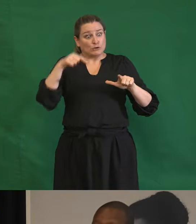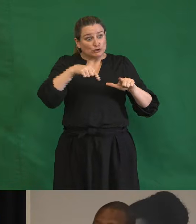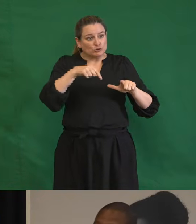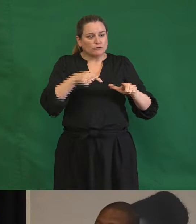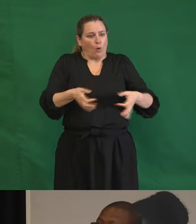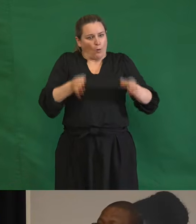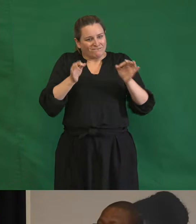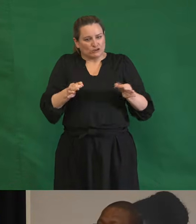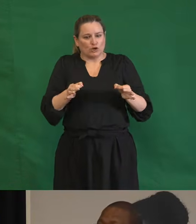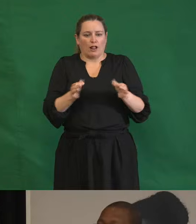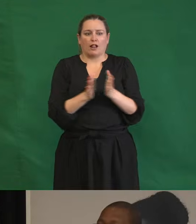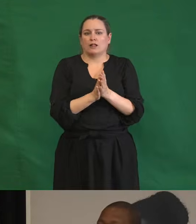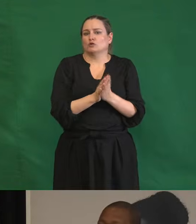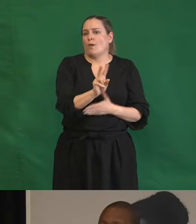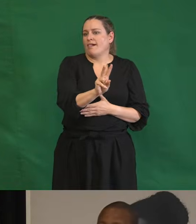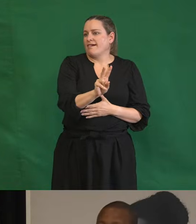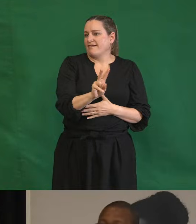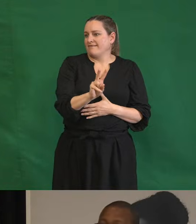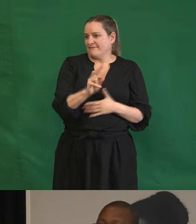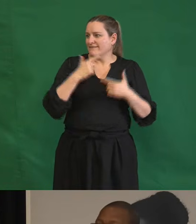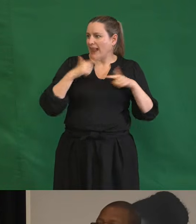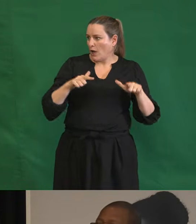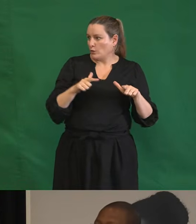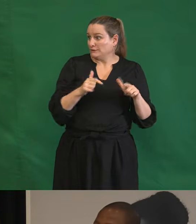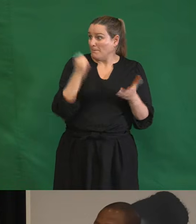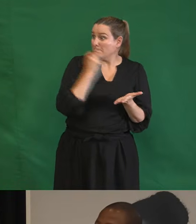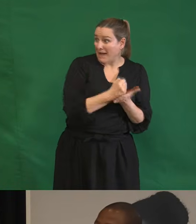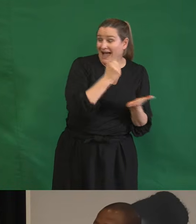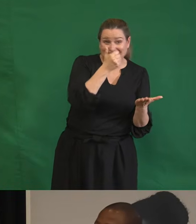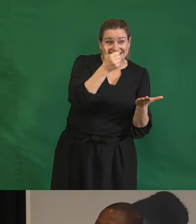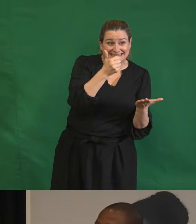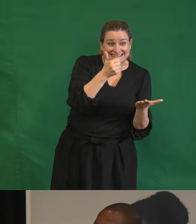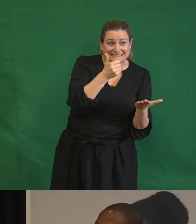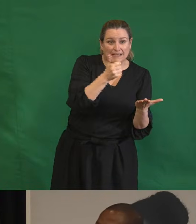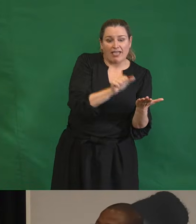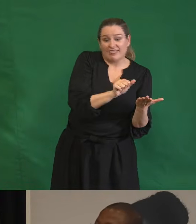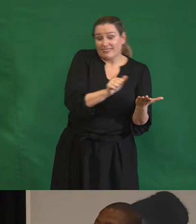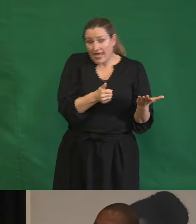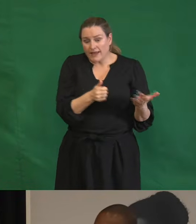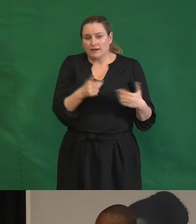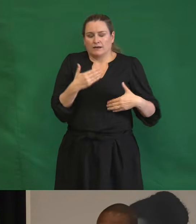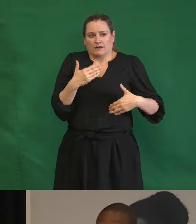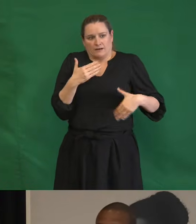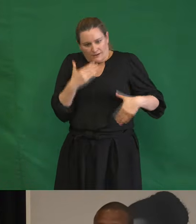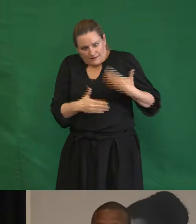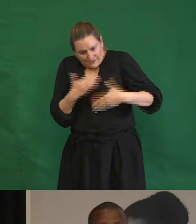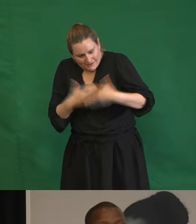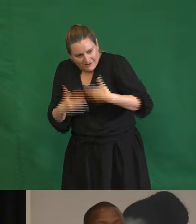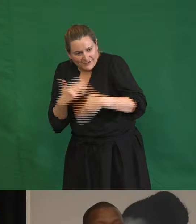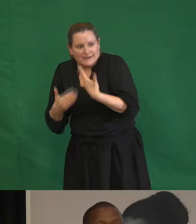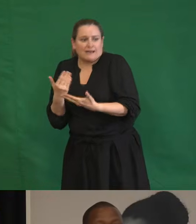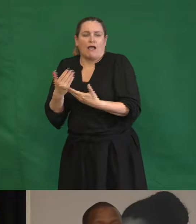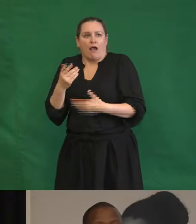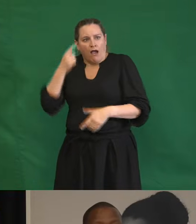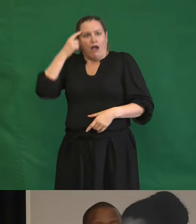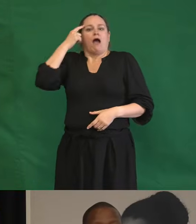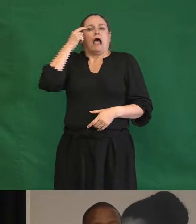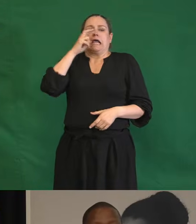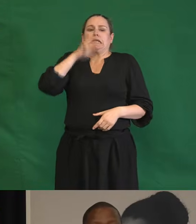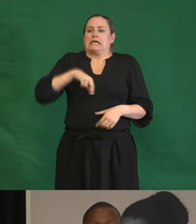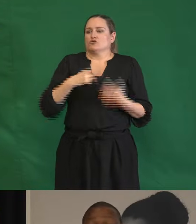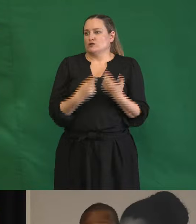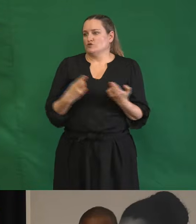And soon after that, we said we are going to start driving the work and developing resources